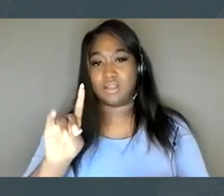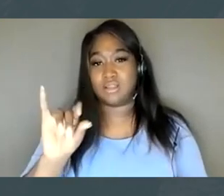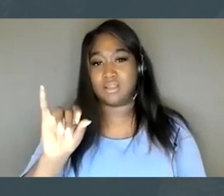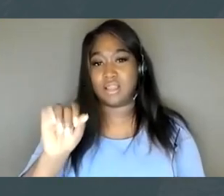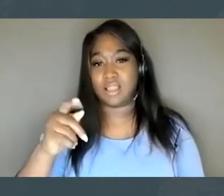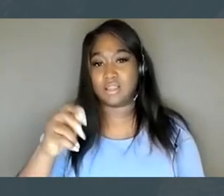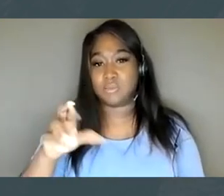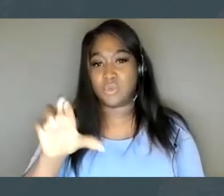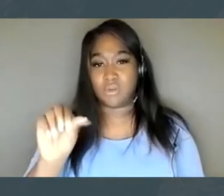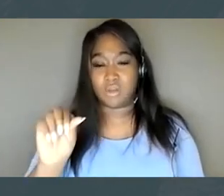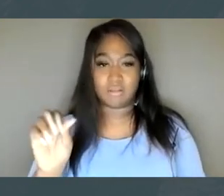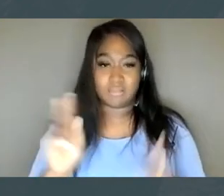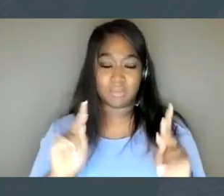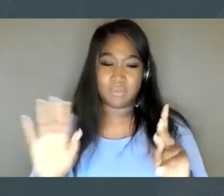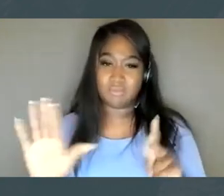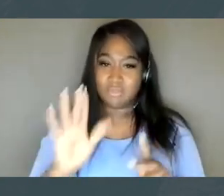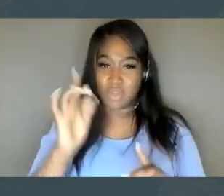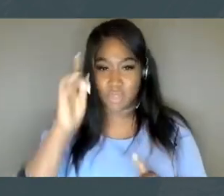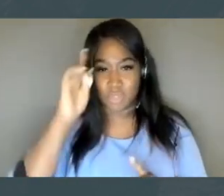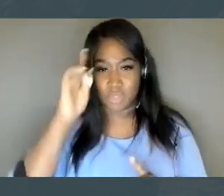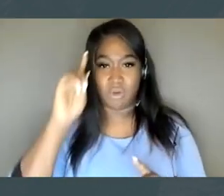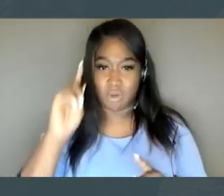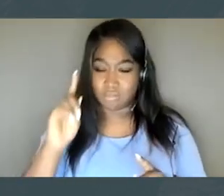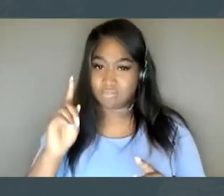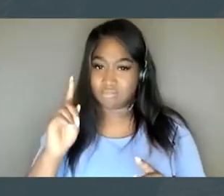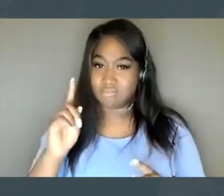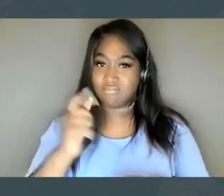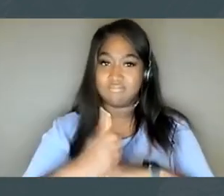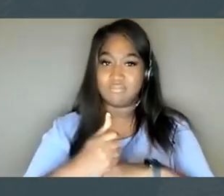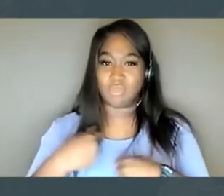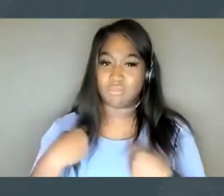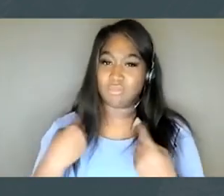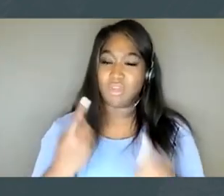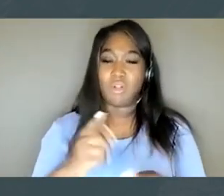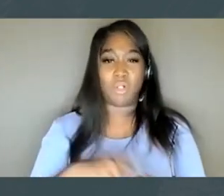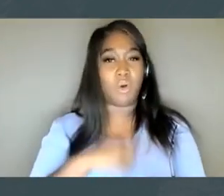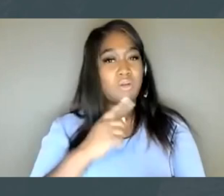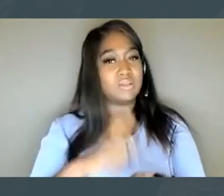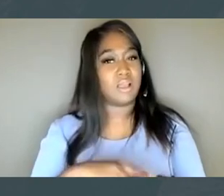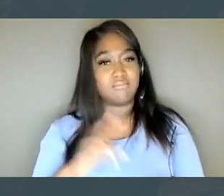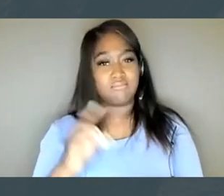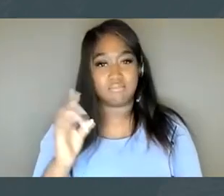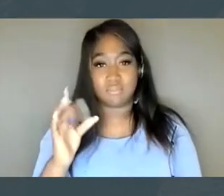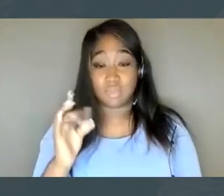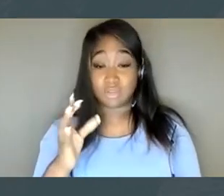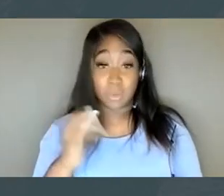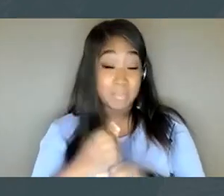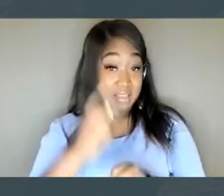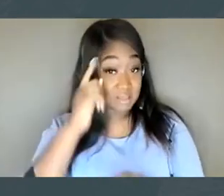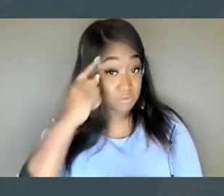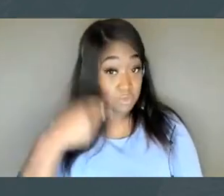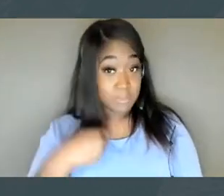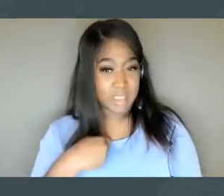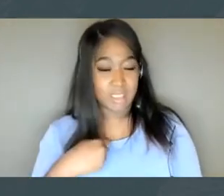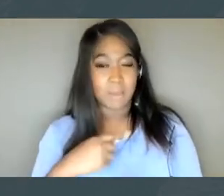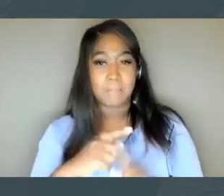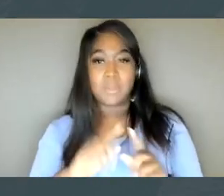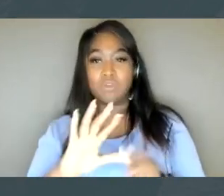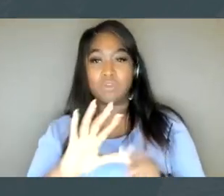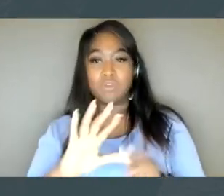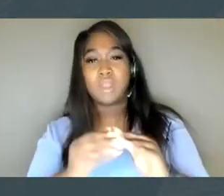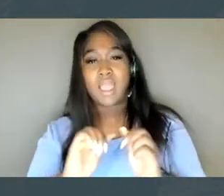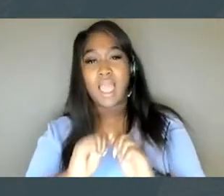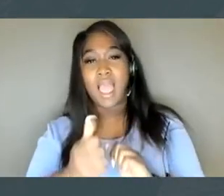sense to me. And, you know, how do you tell your story from the specific location of France, but without